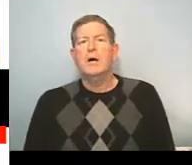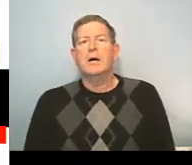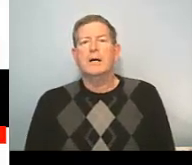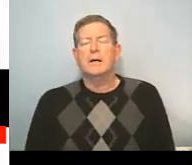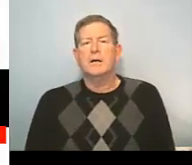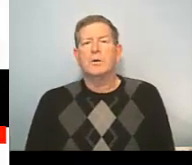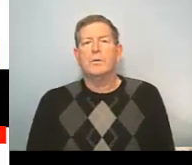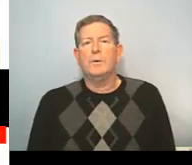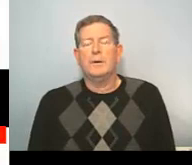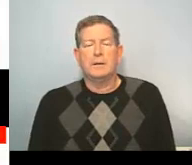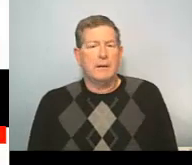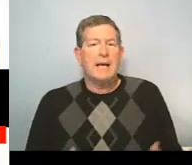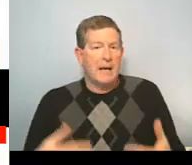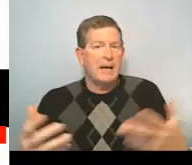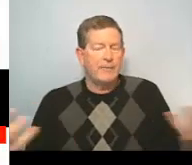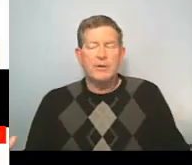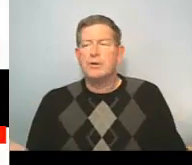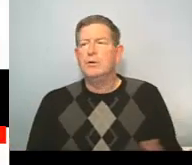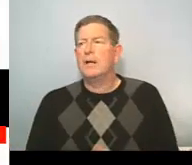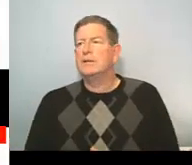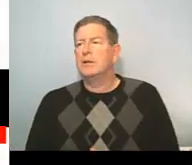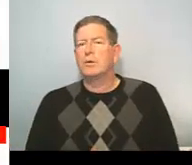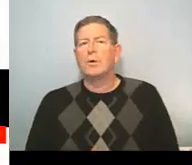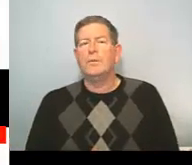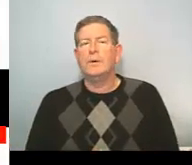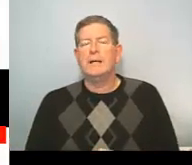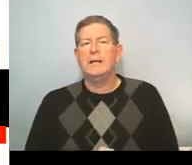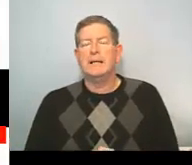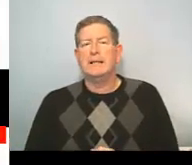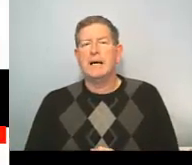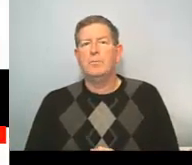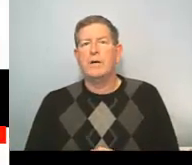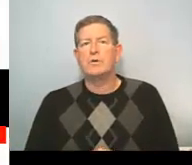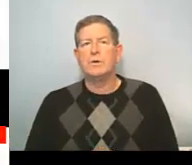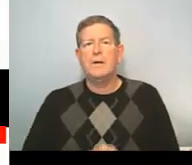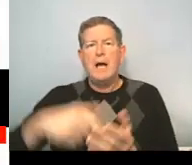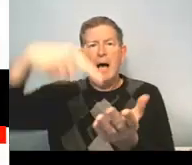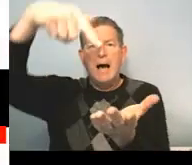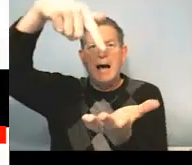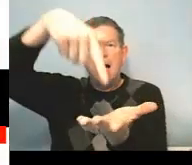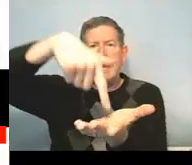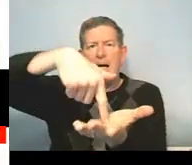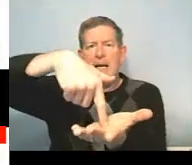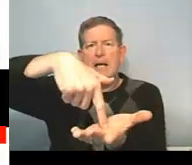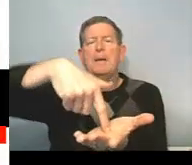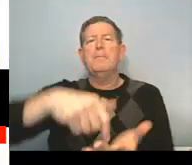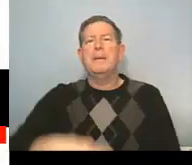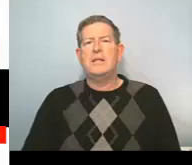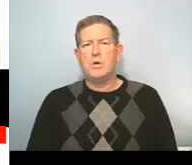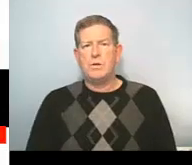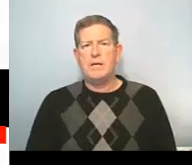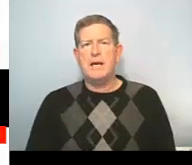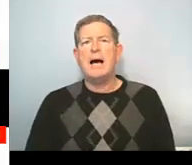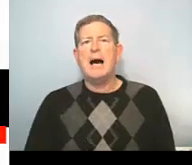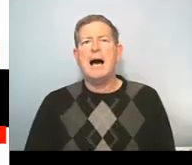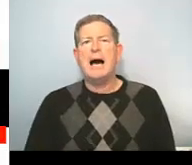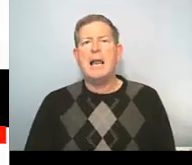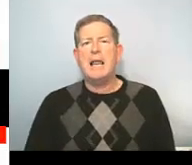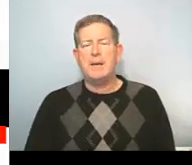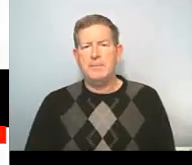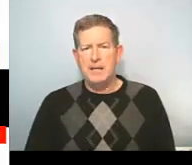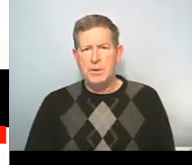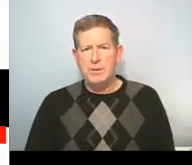noon, I have lunch at noon, I'd say yo tomo el almuerzo al mediodía,